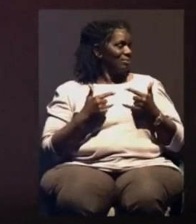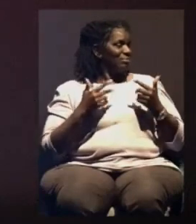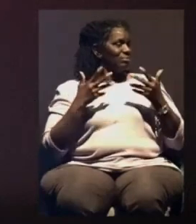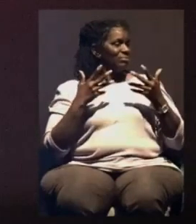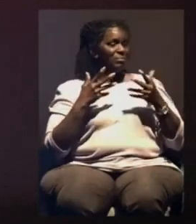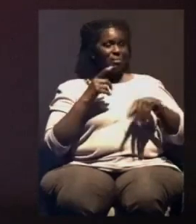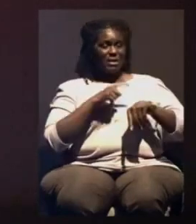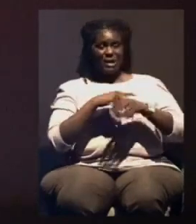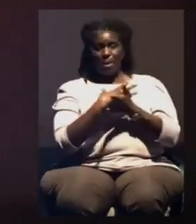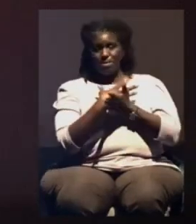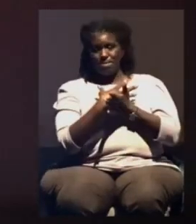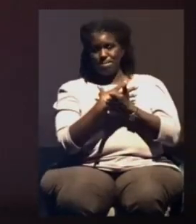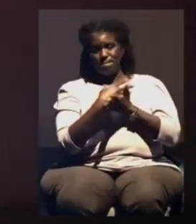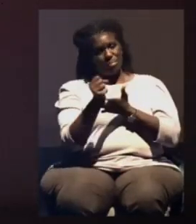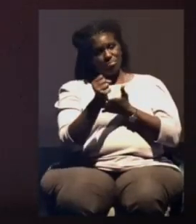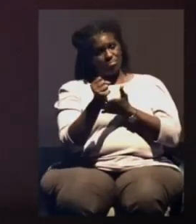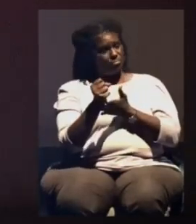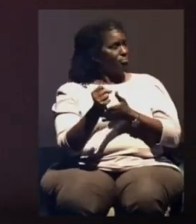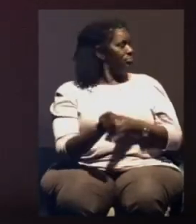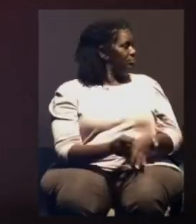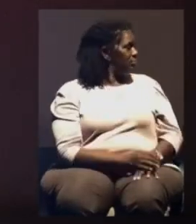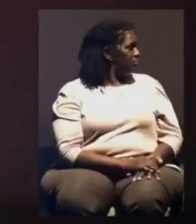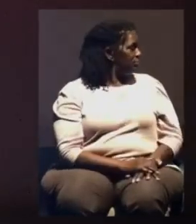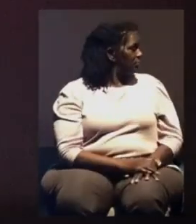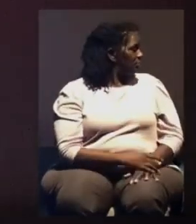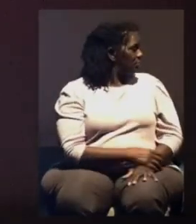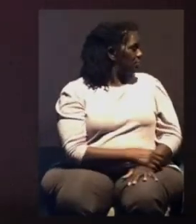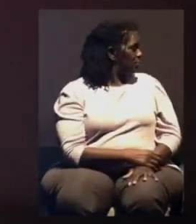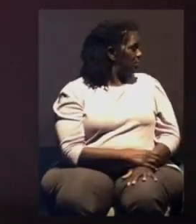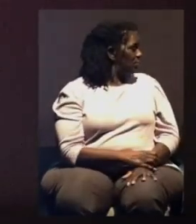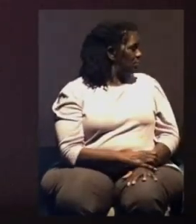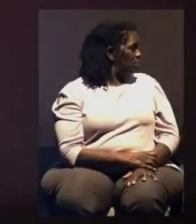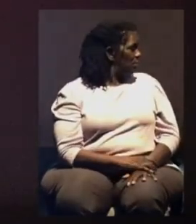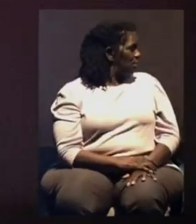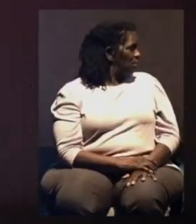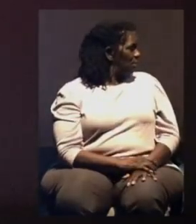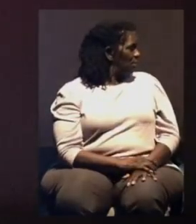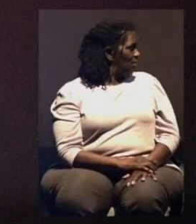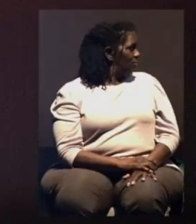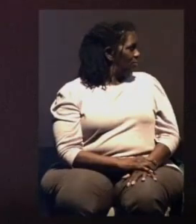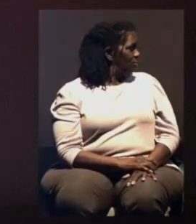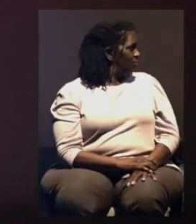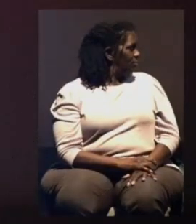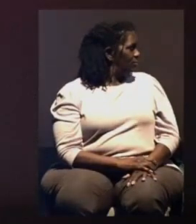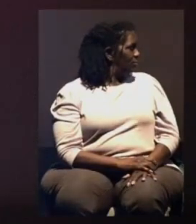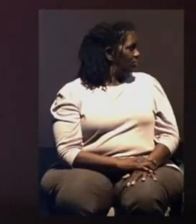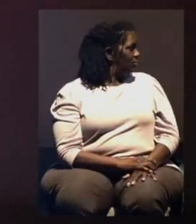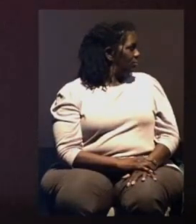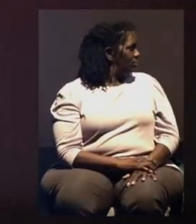here. I see my time's expired, but I got an extra allowance.